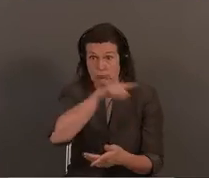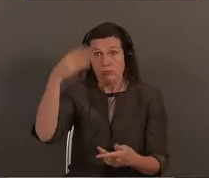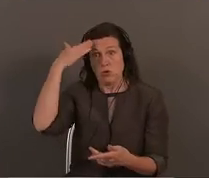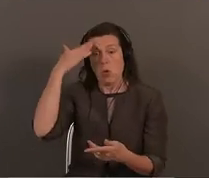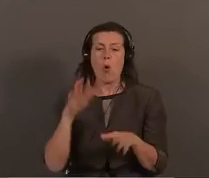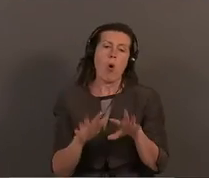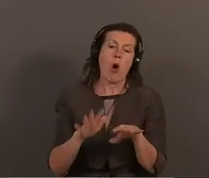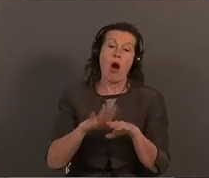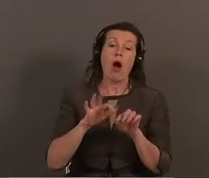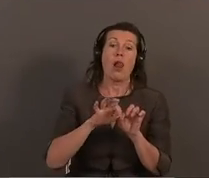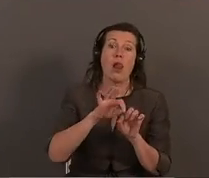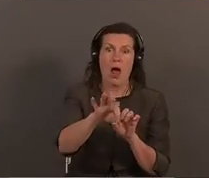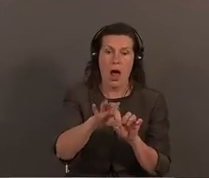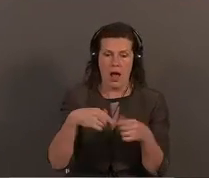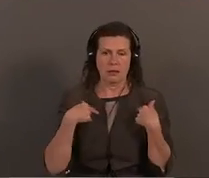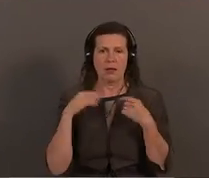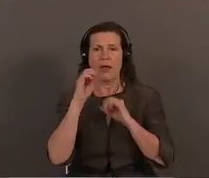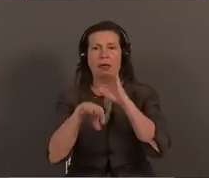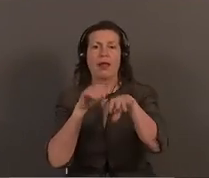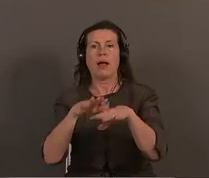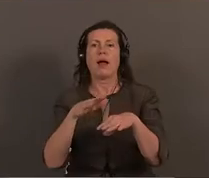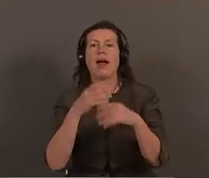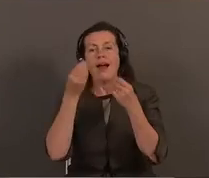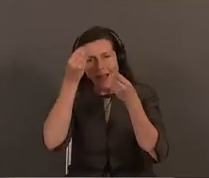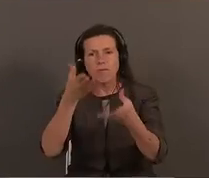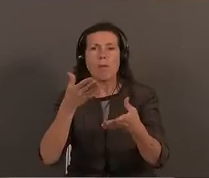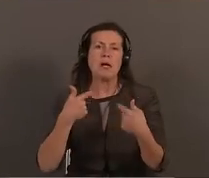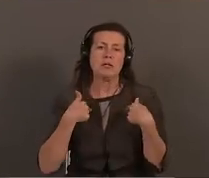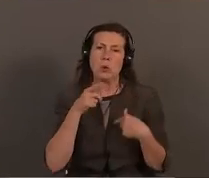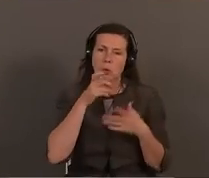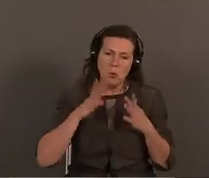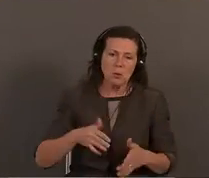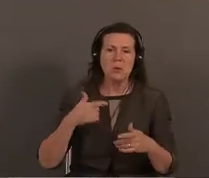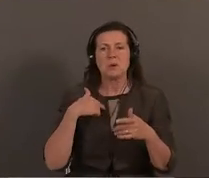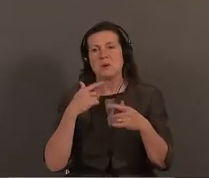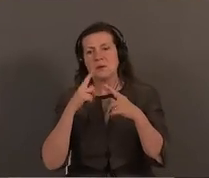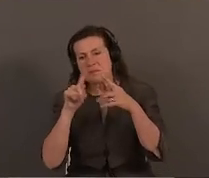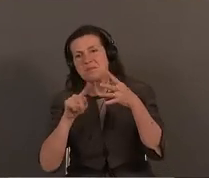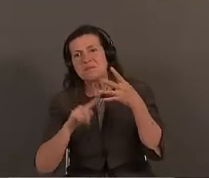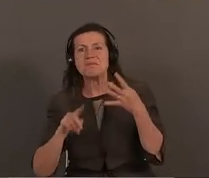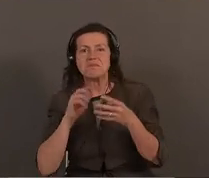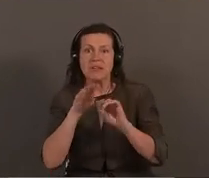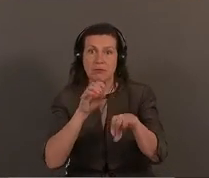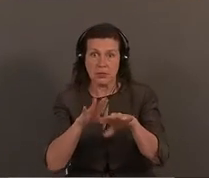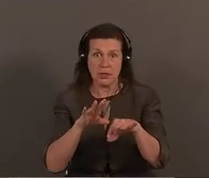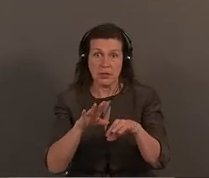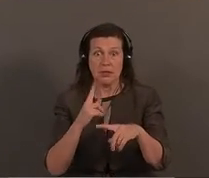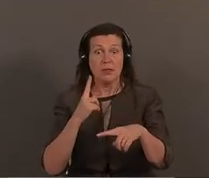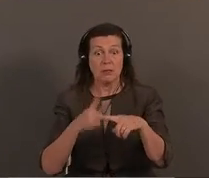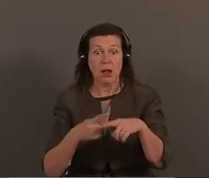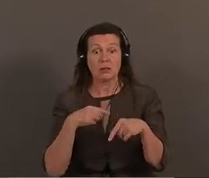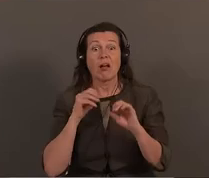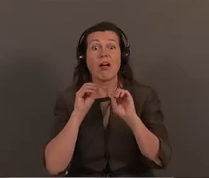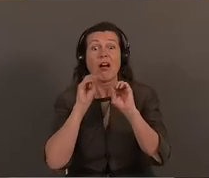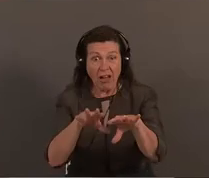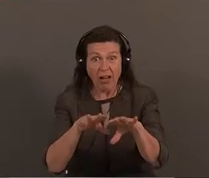they are bound to be giving information that they wouldn't want. They know that they are also paying a price